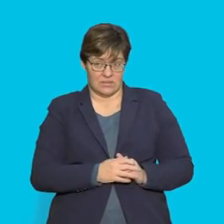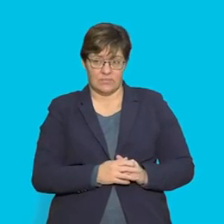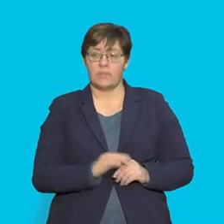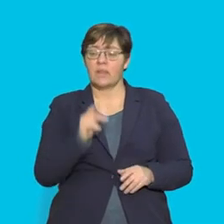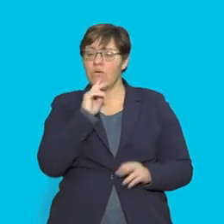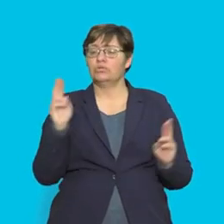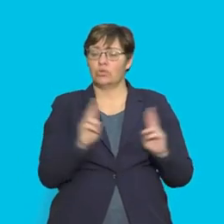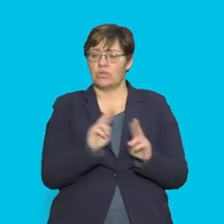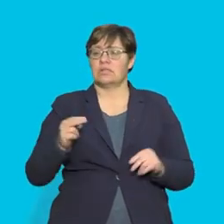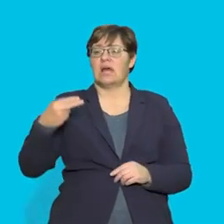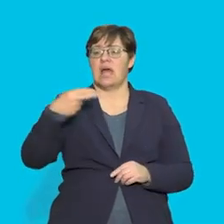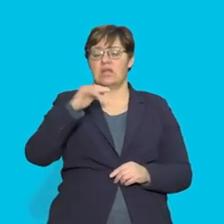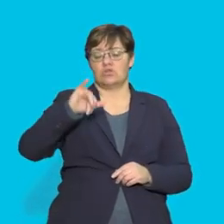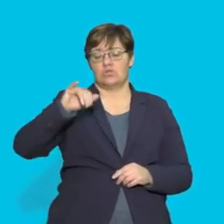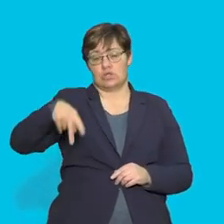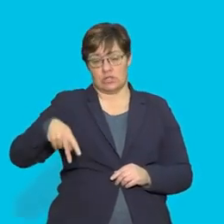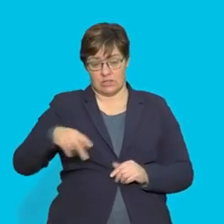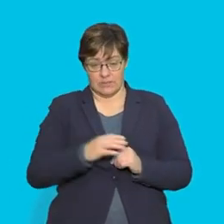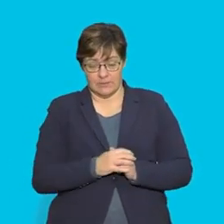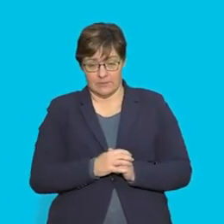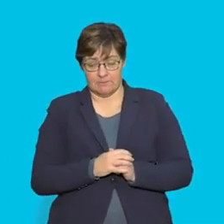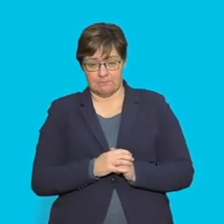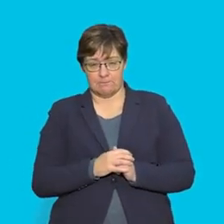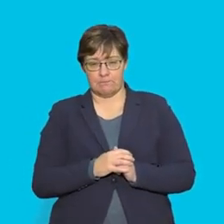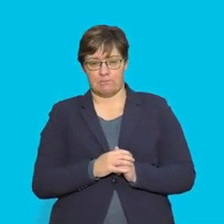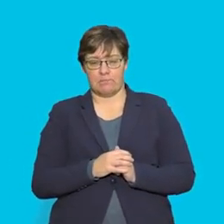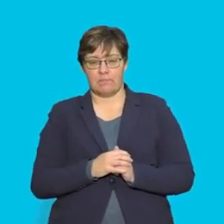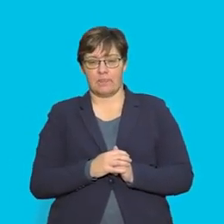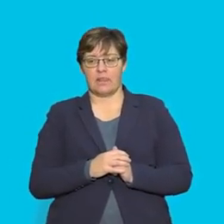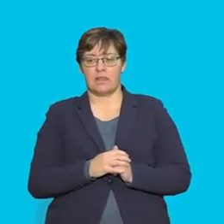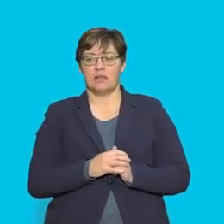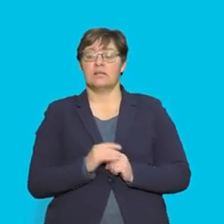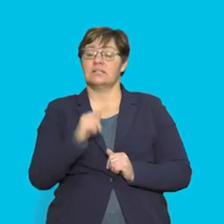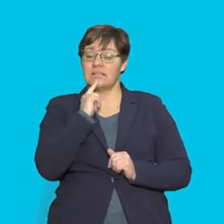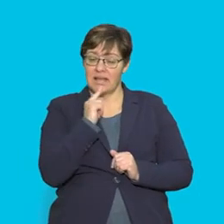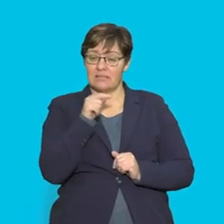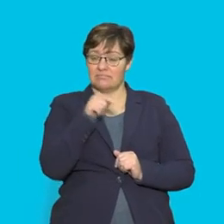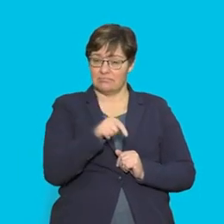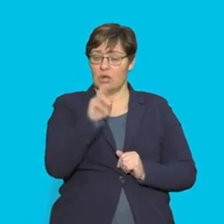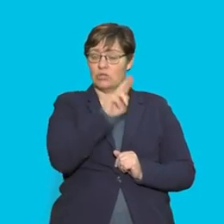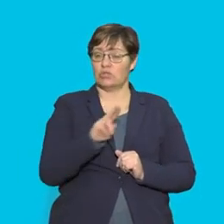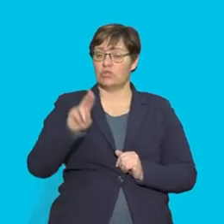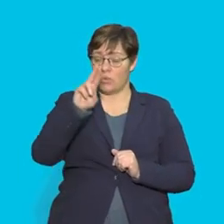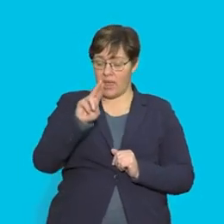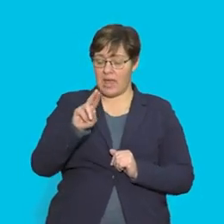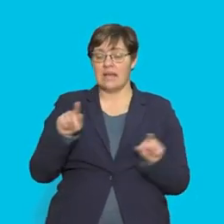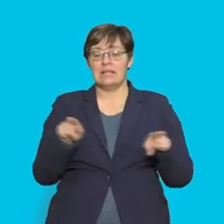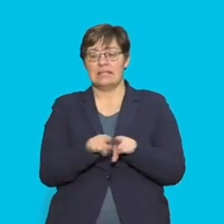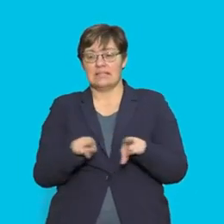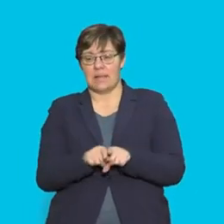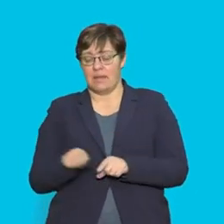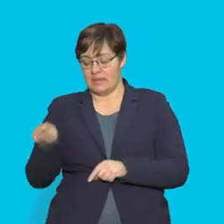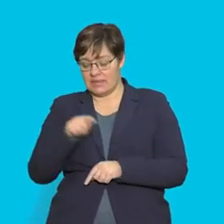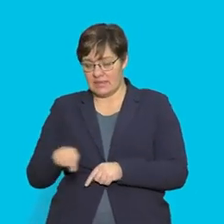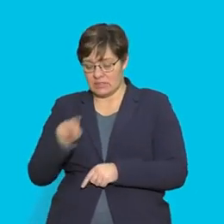of writing hypotenuse is normally HYP, right? So if I say this squared is the